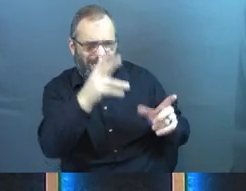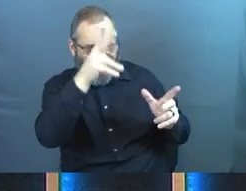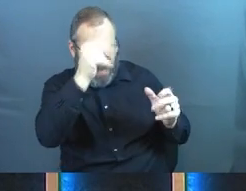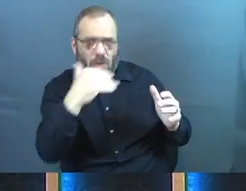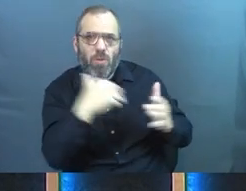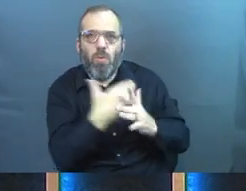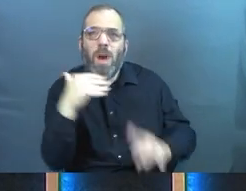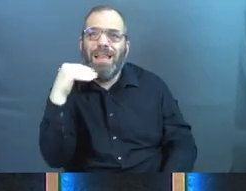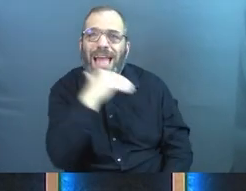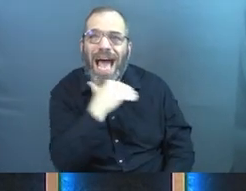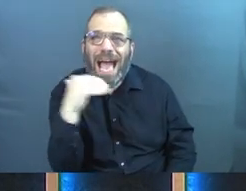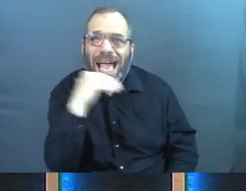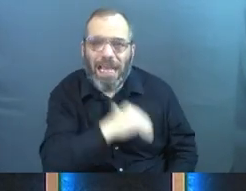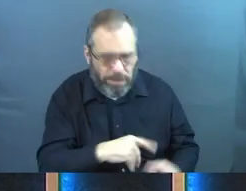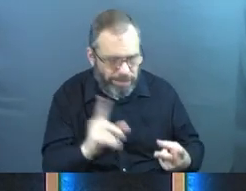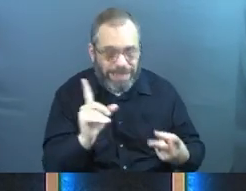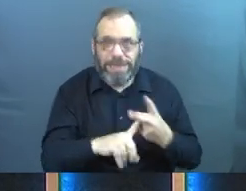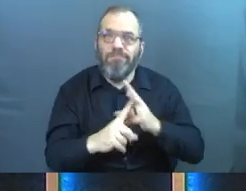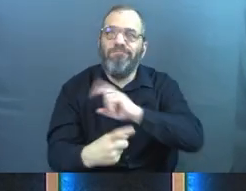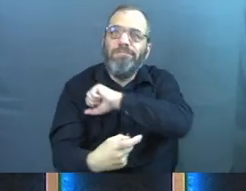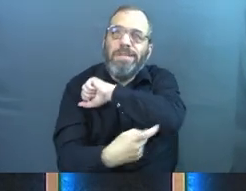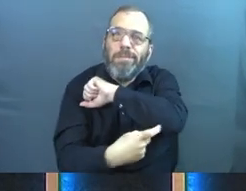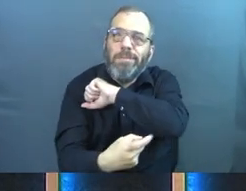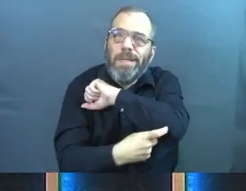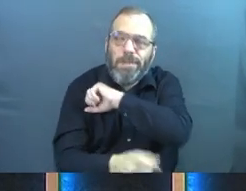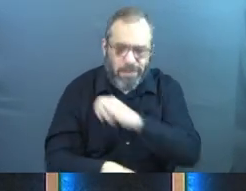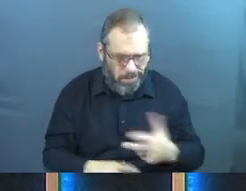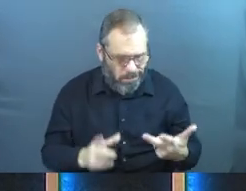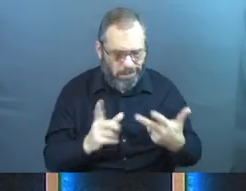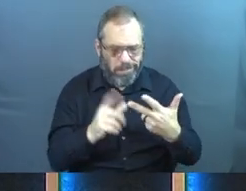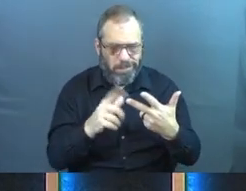through lies, through temptation.